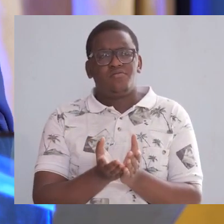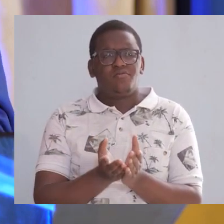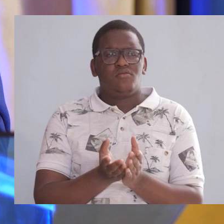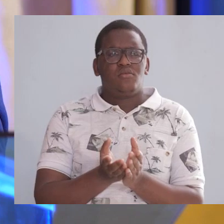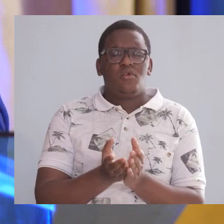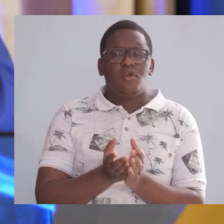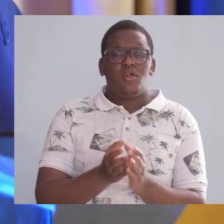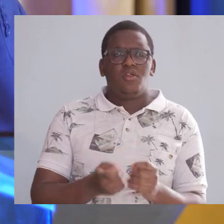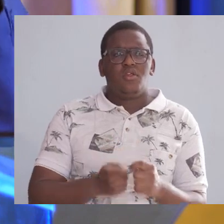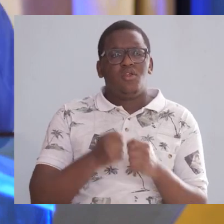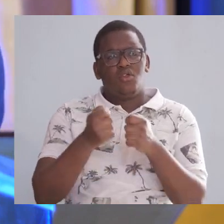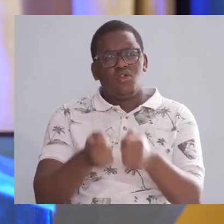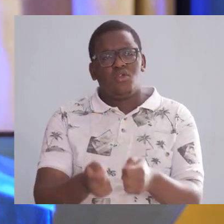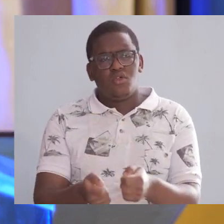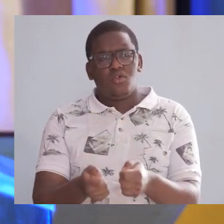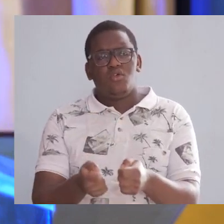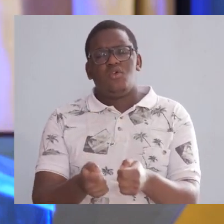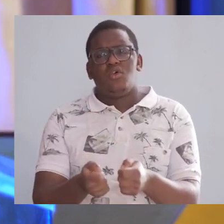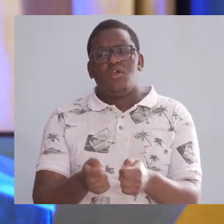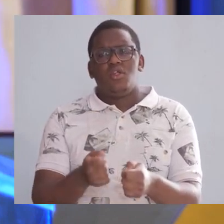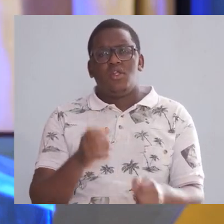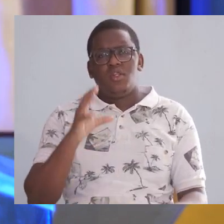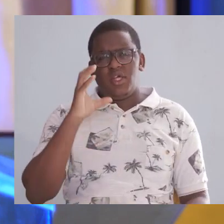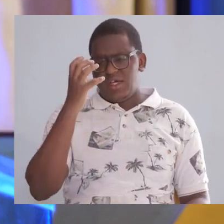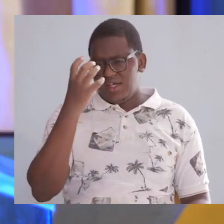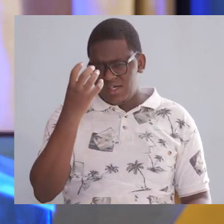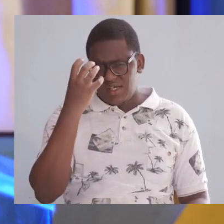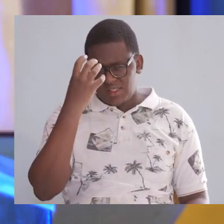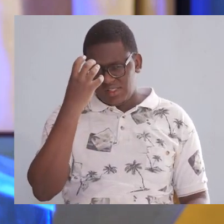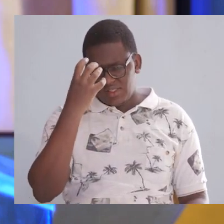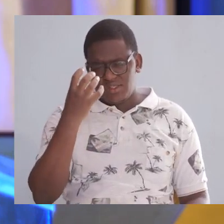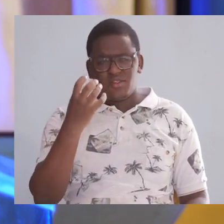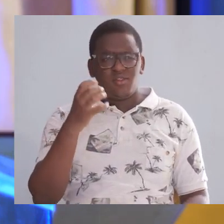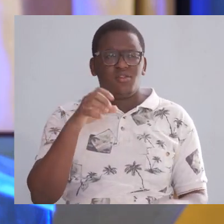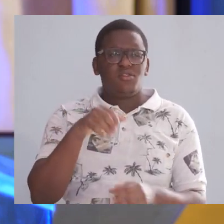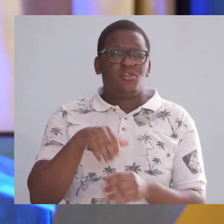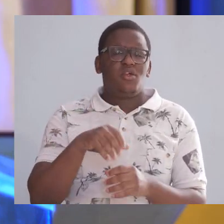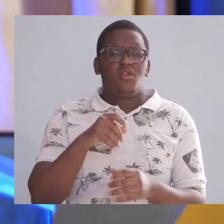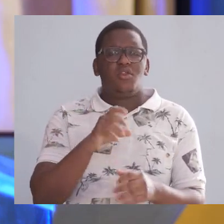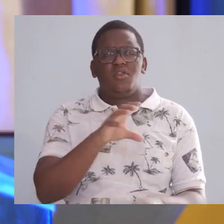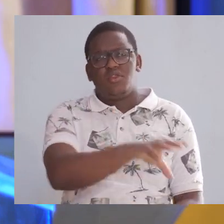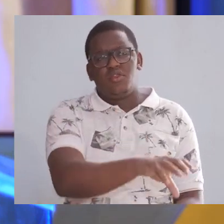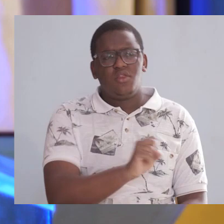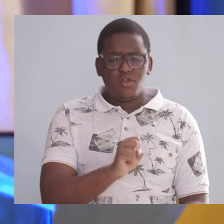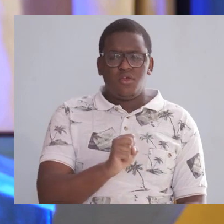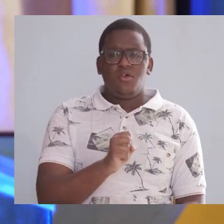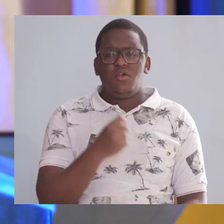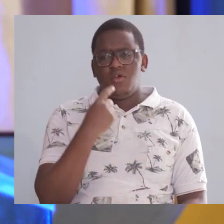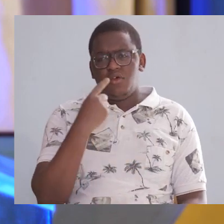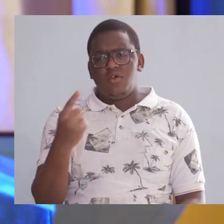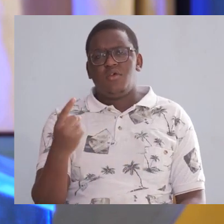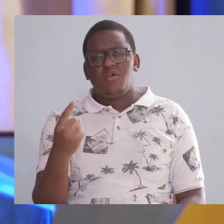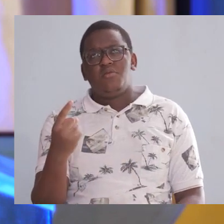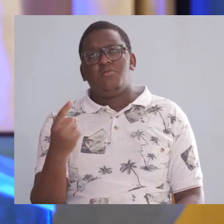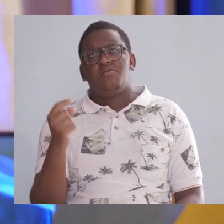hosts. It shall enter the house of the thief and the house of the one who swears falsely by my